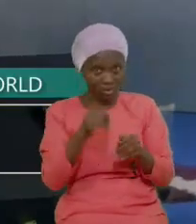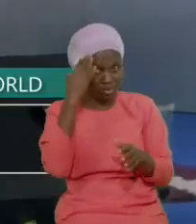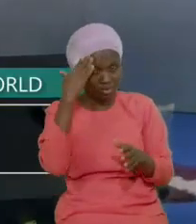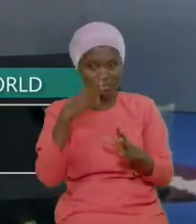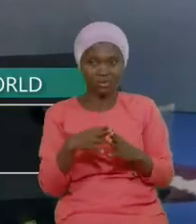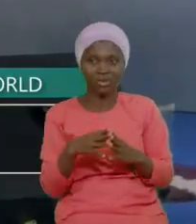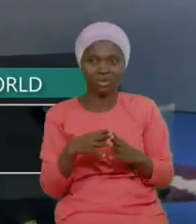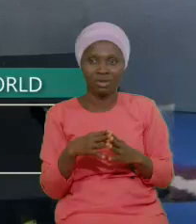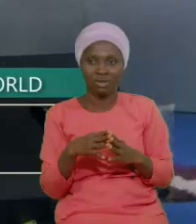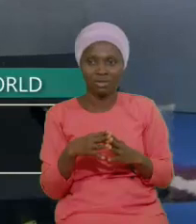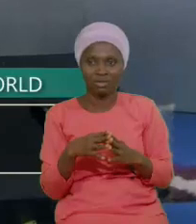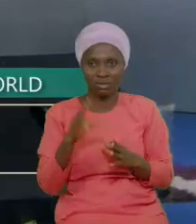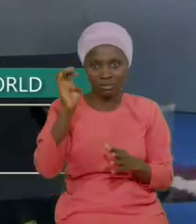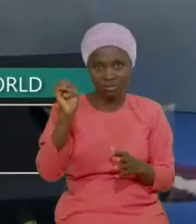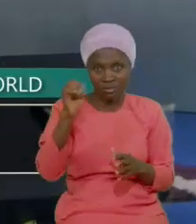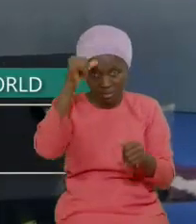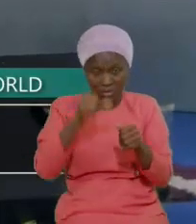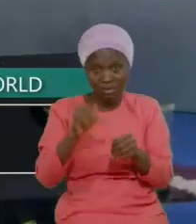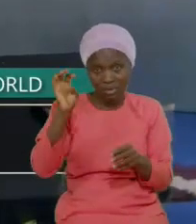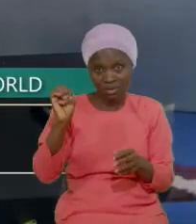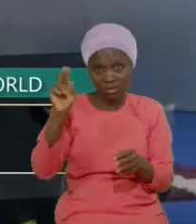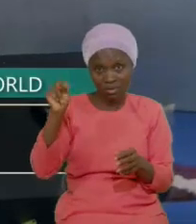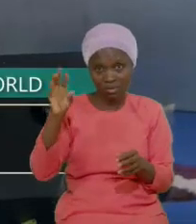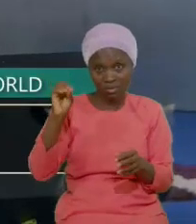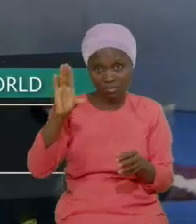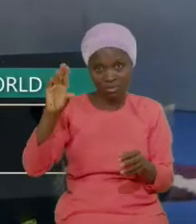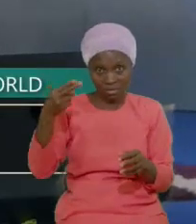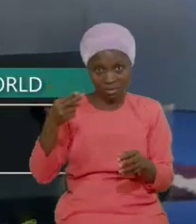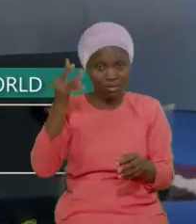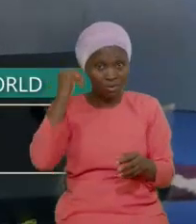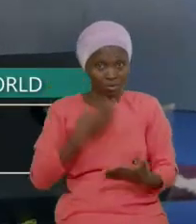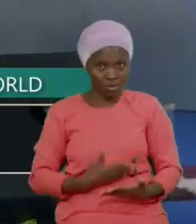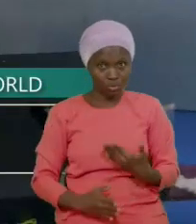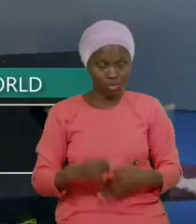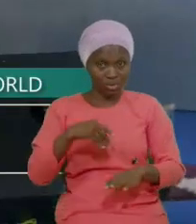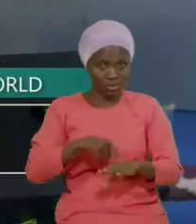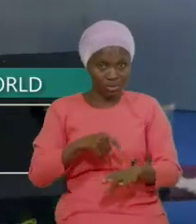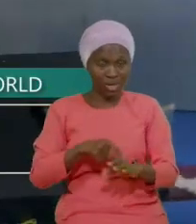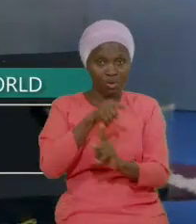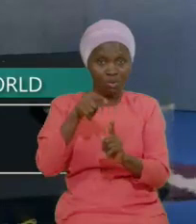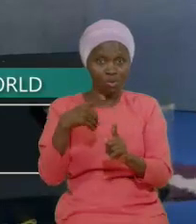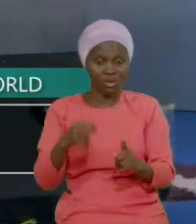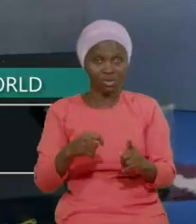Enoch? Enoch was born at the time when the flood was near.